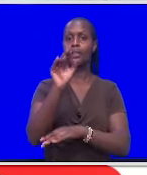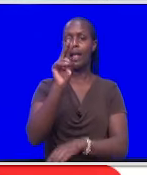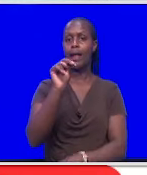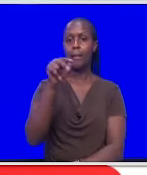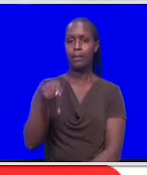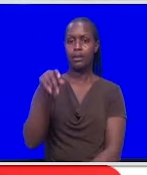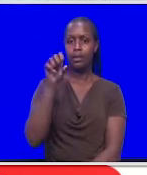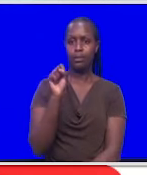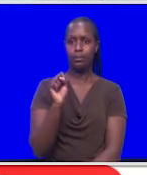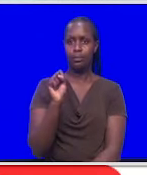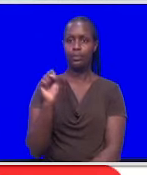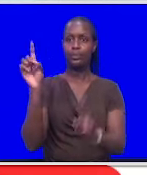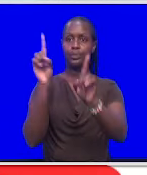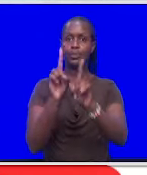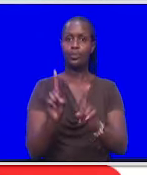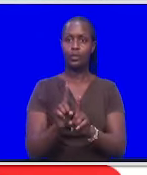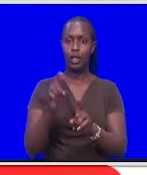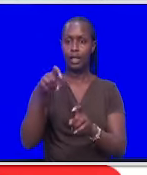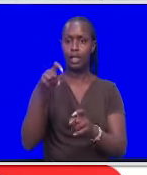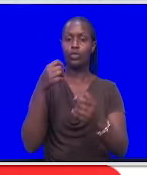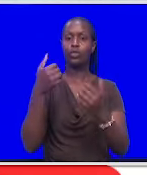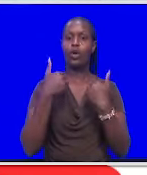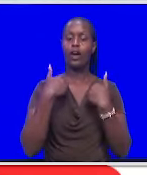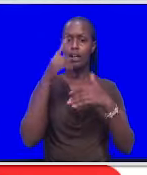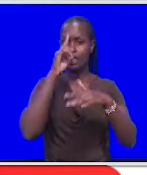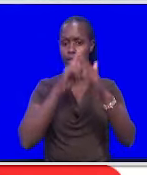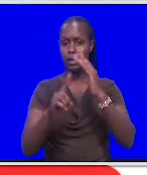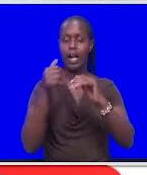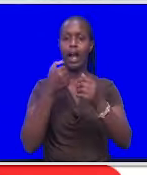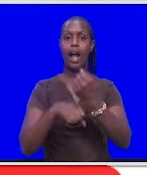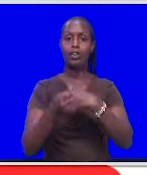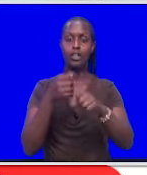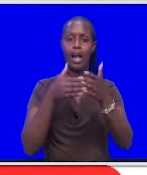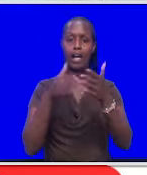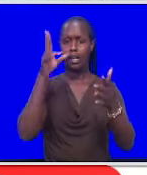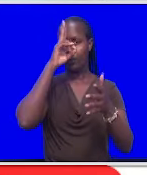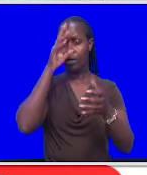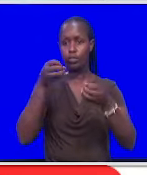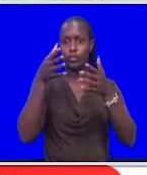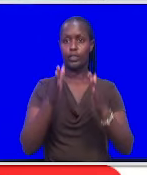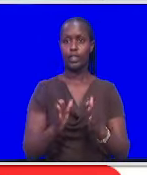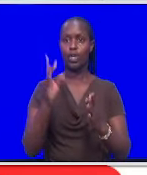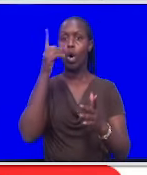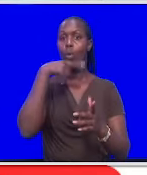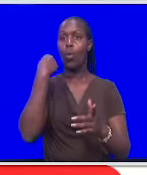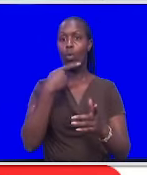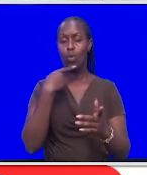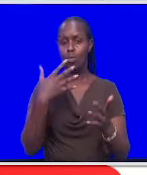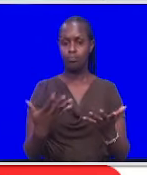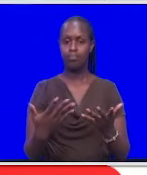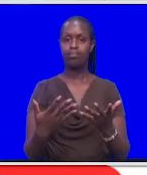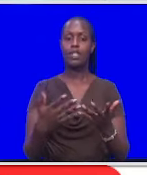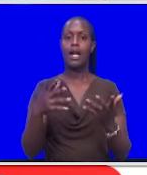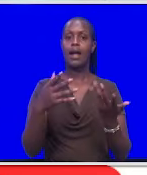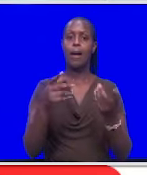Commission to also undertake disciplinary action against police officers who flouted laid down procedures